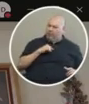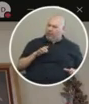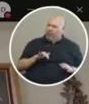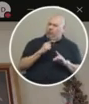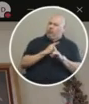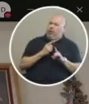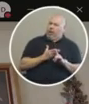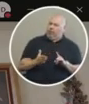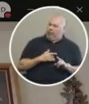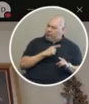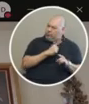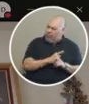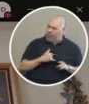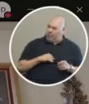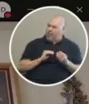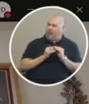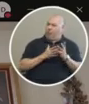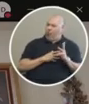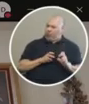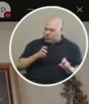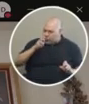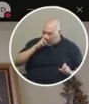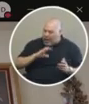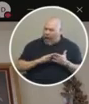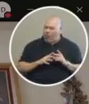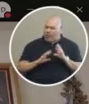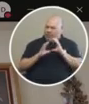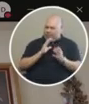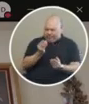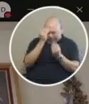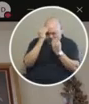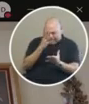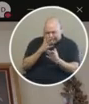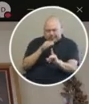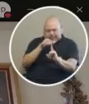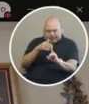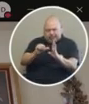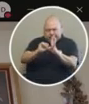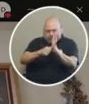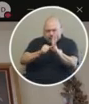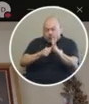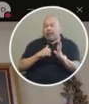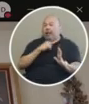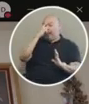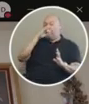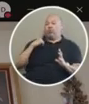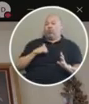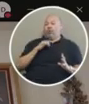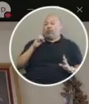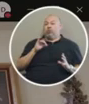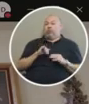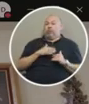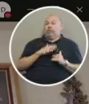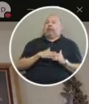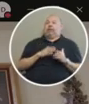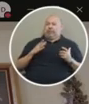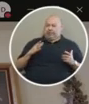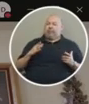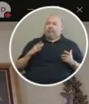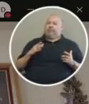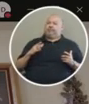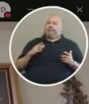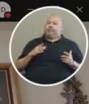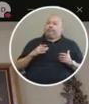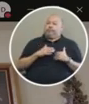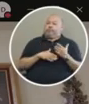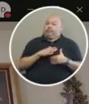right things. I think we need to be more forceful in how we communicate that information. And I think we're going to do that at this next go around.